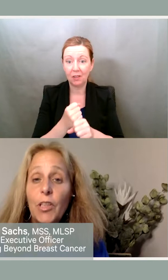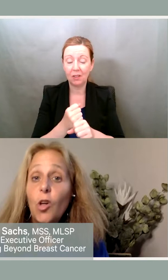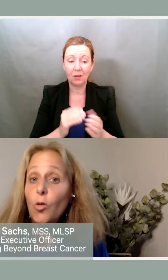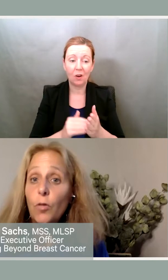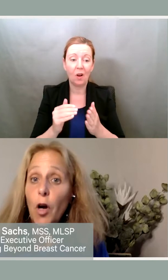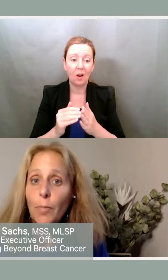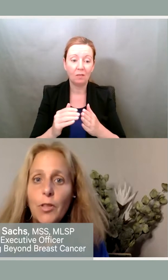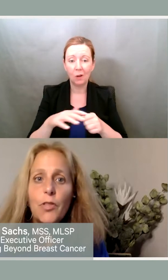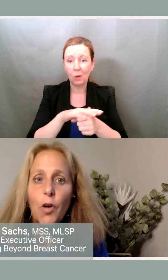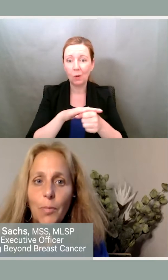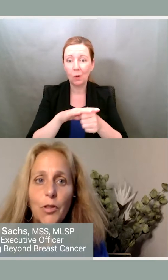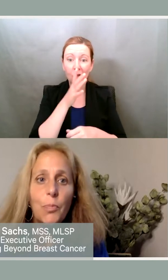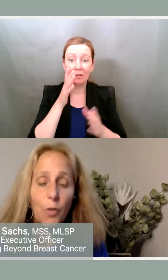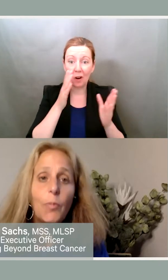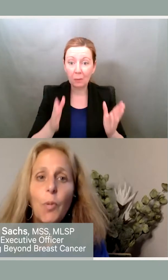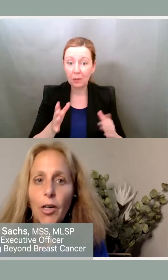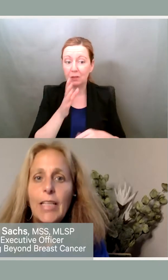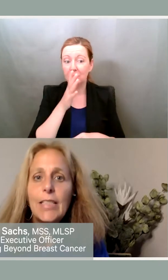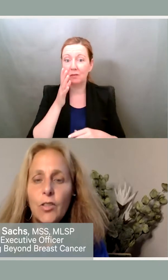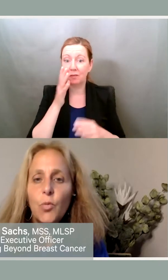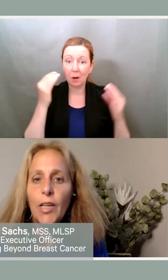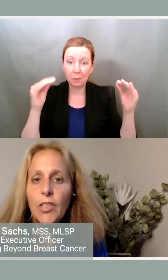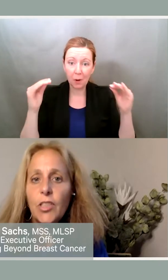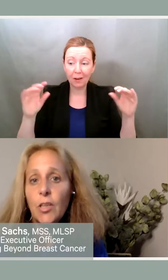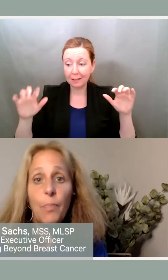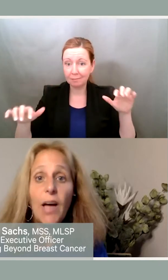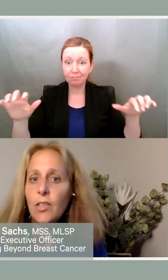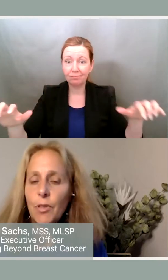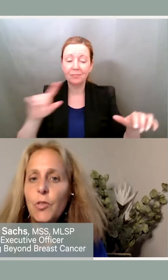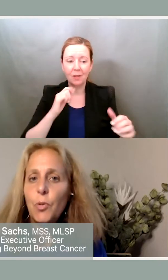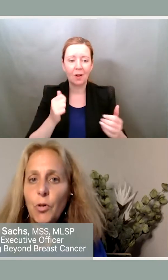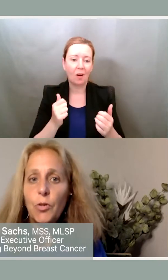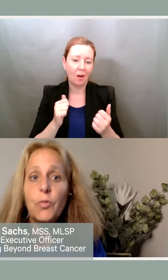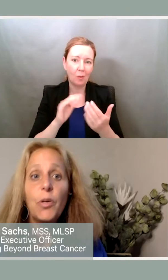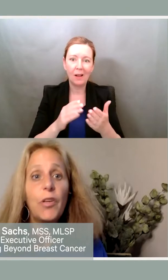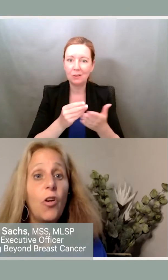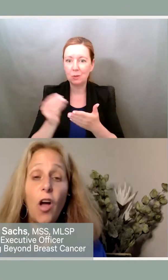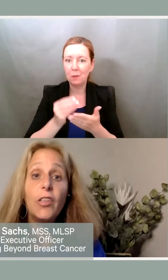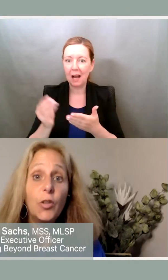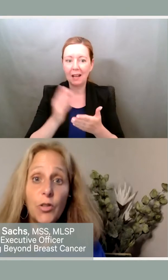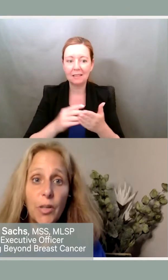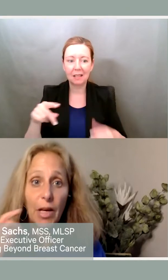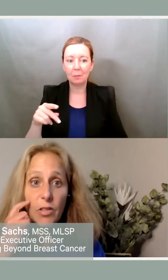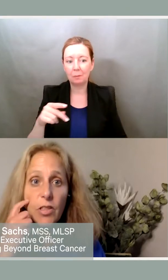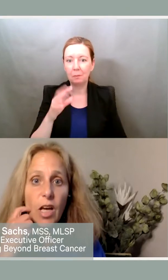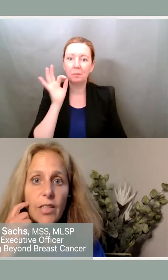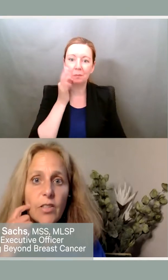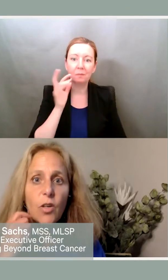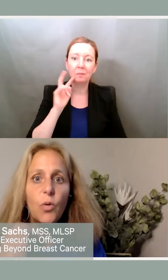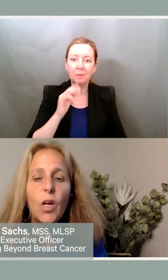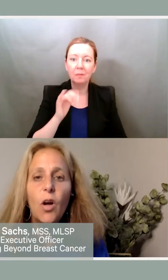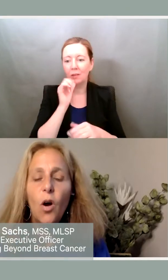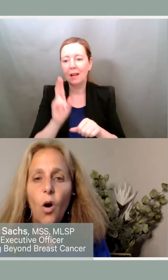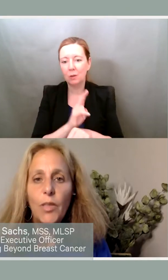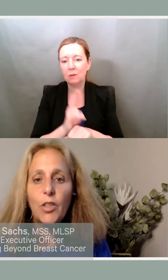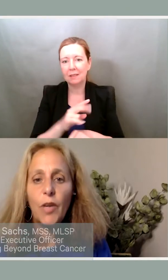there'll be local farmer markets. There's ways to buy some of this produce where they are not using pesticides.